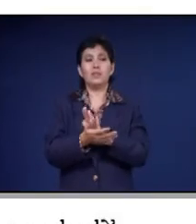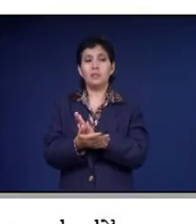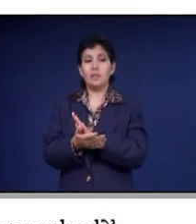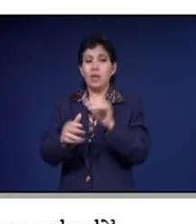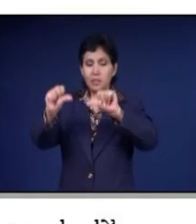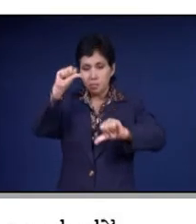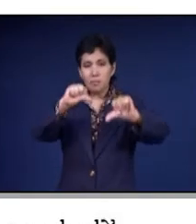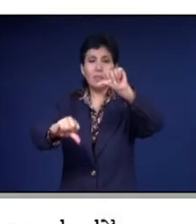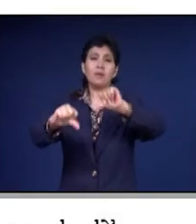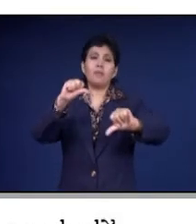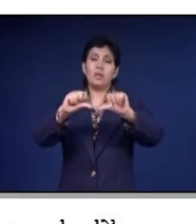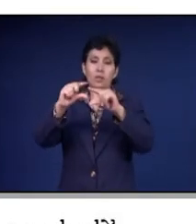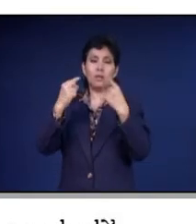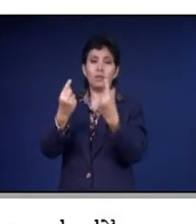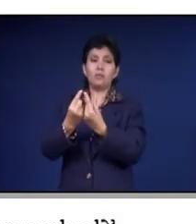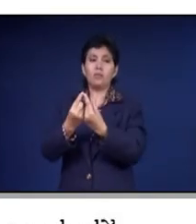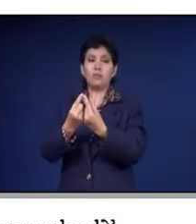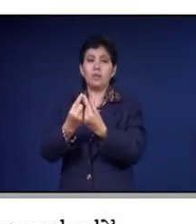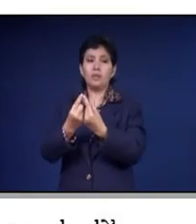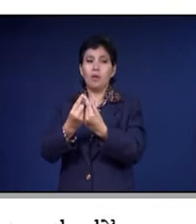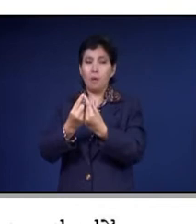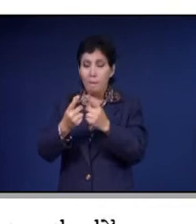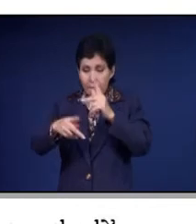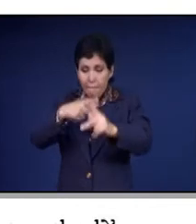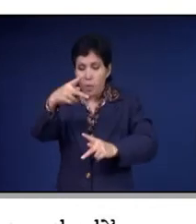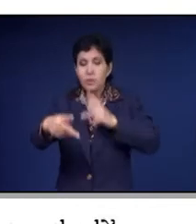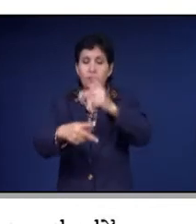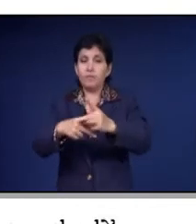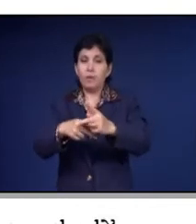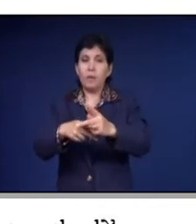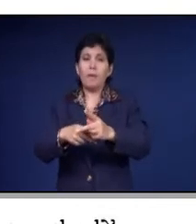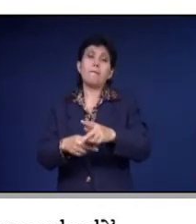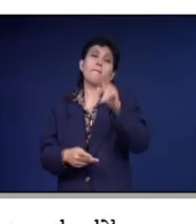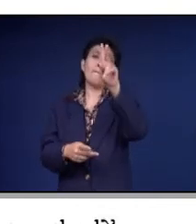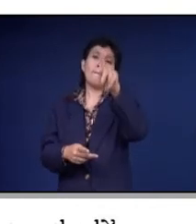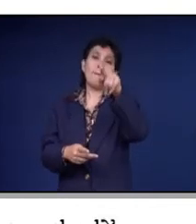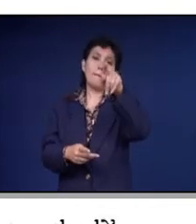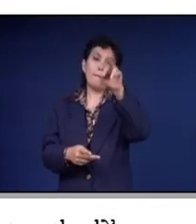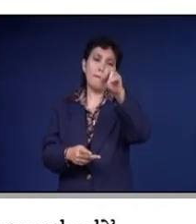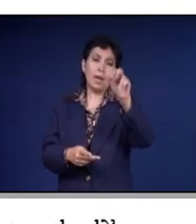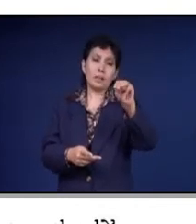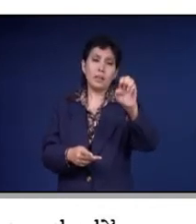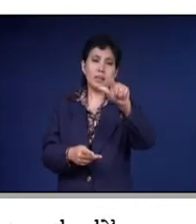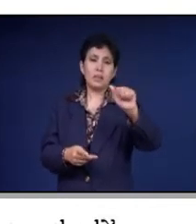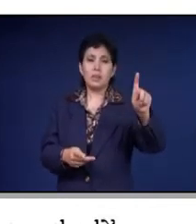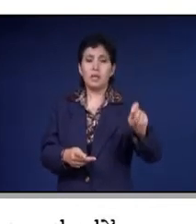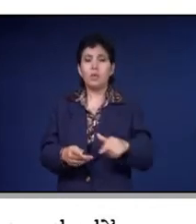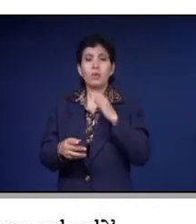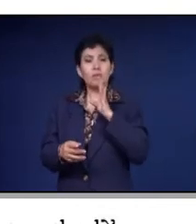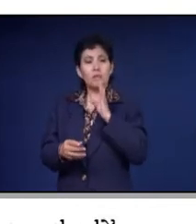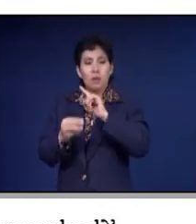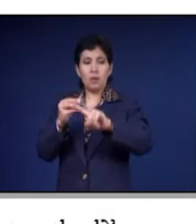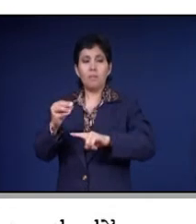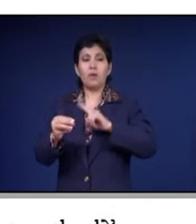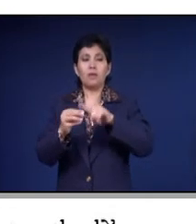the experimental group, which is the quasi-experimental and the true randomized allocation. This one we have talked about that just